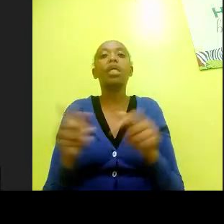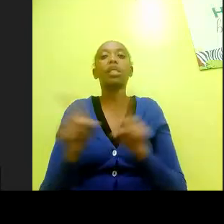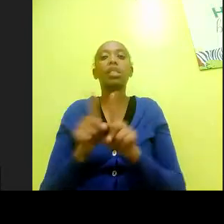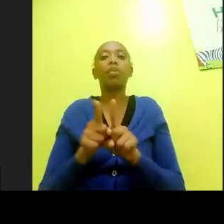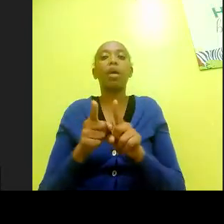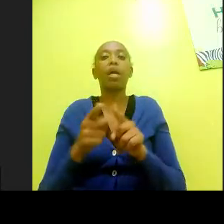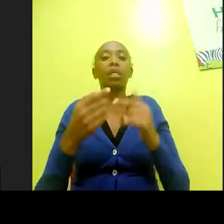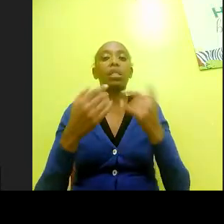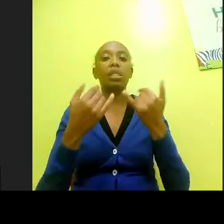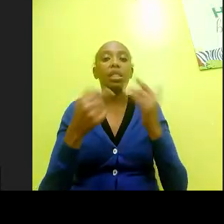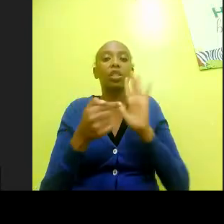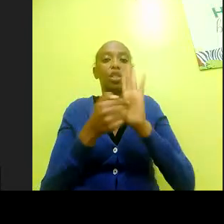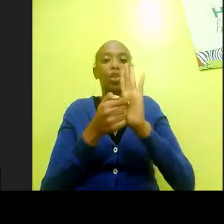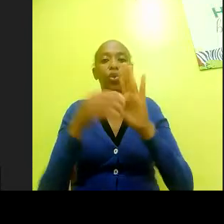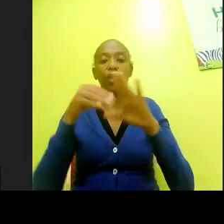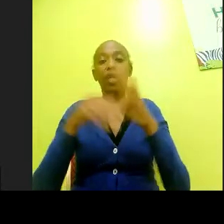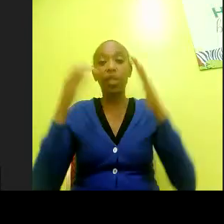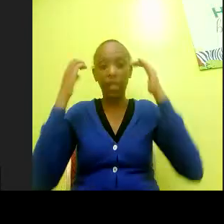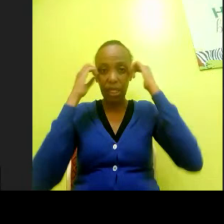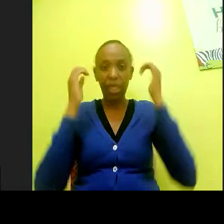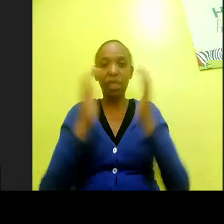pointed out in the study,